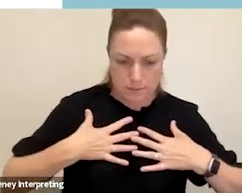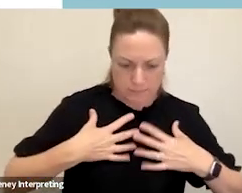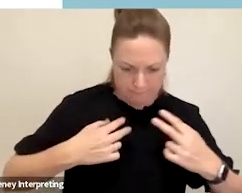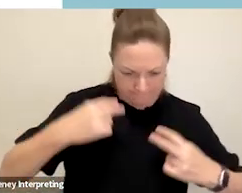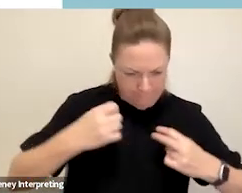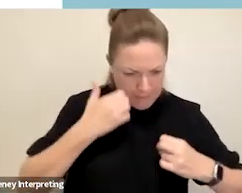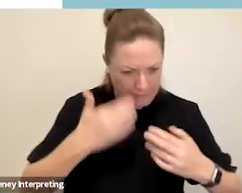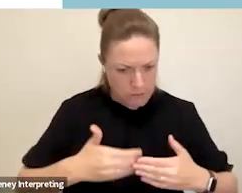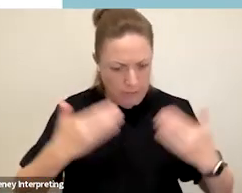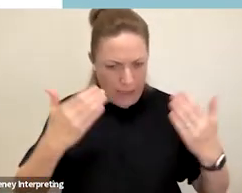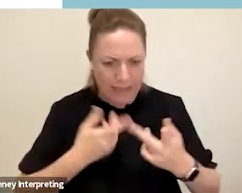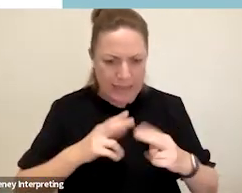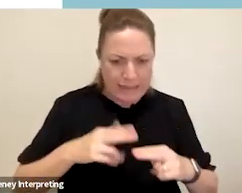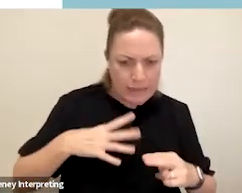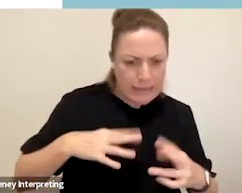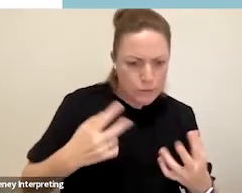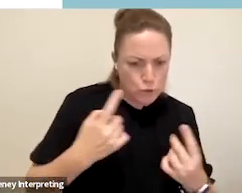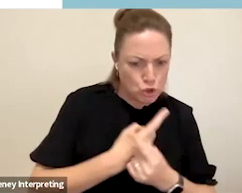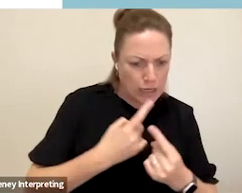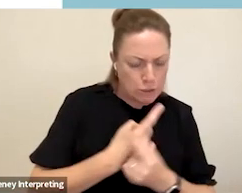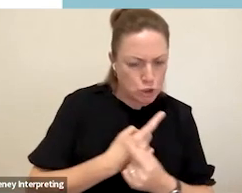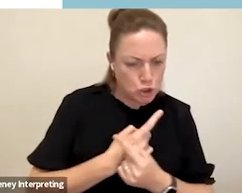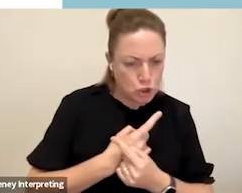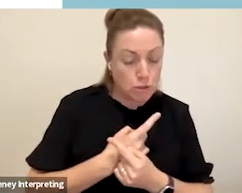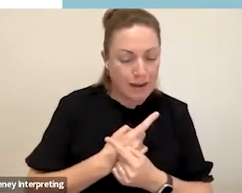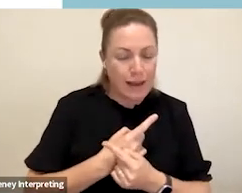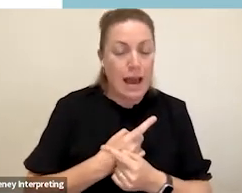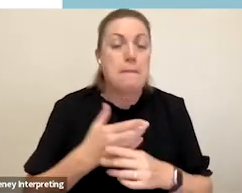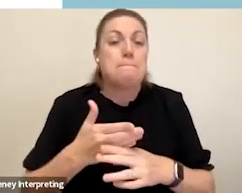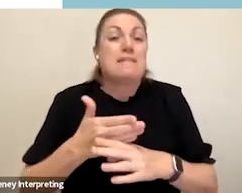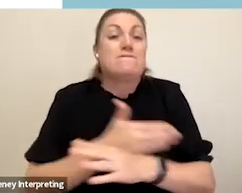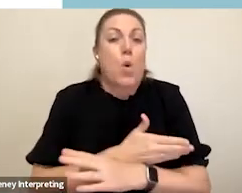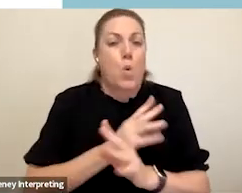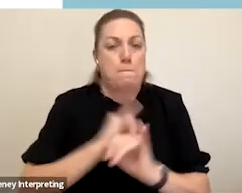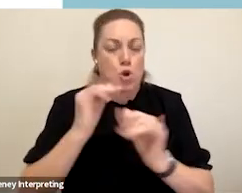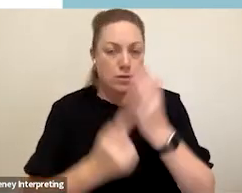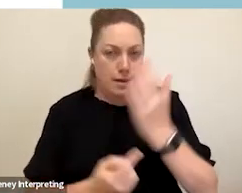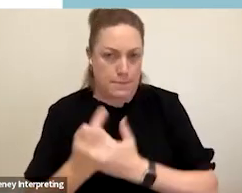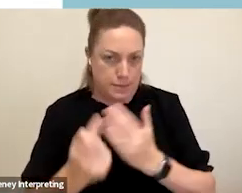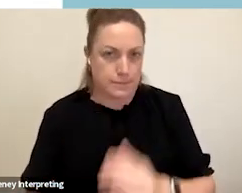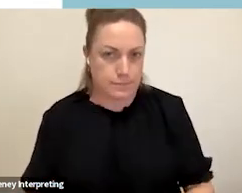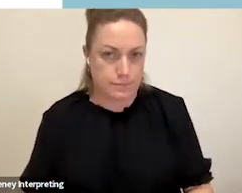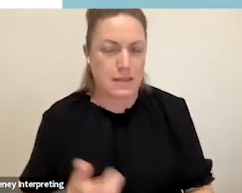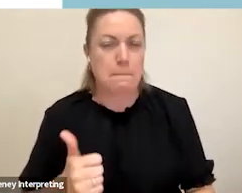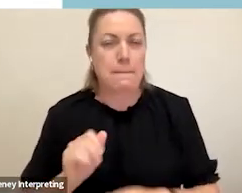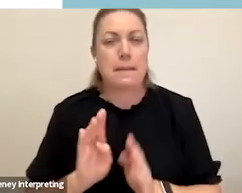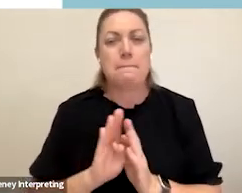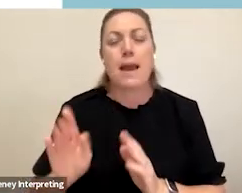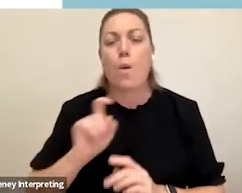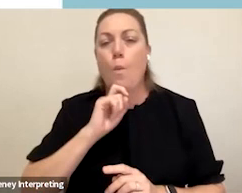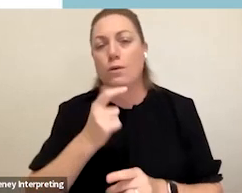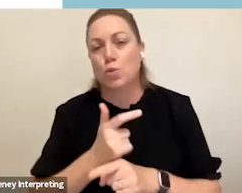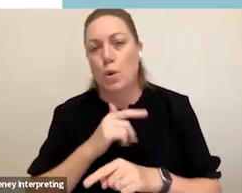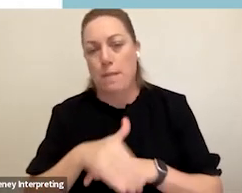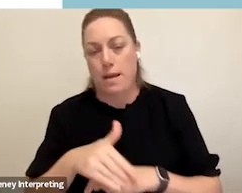that are required prior to an emergency happening. And we might hear a little bit more about that in our panel later on. But that's